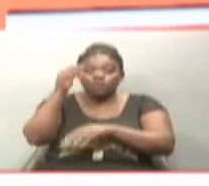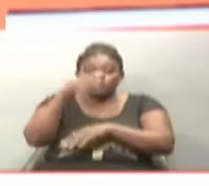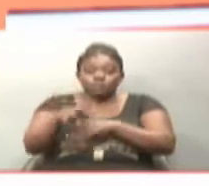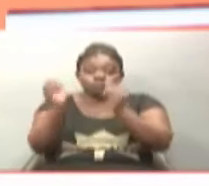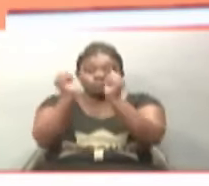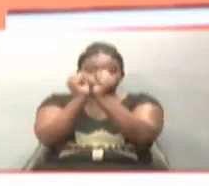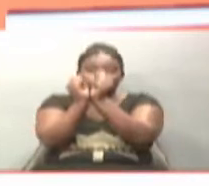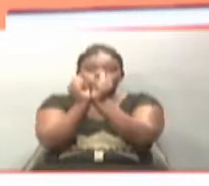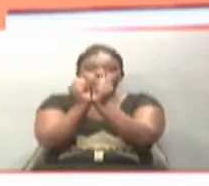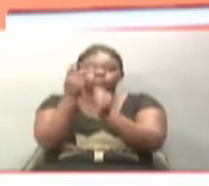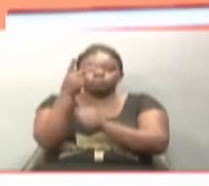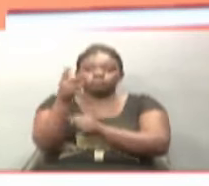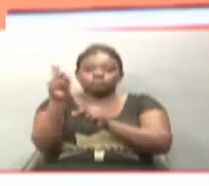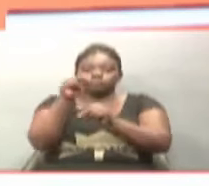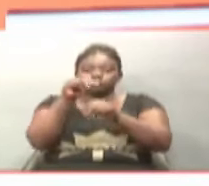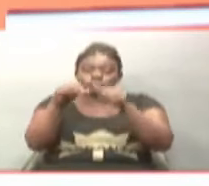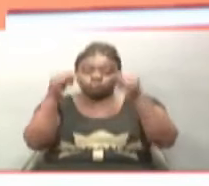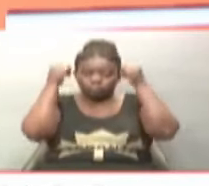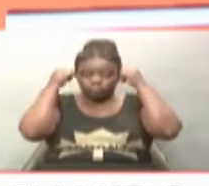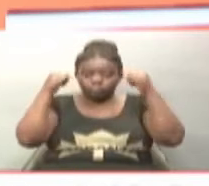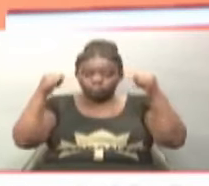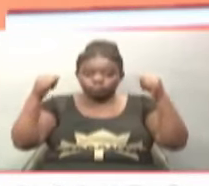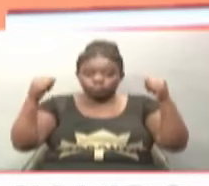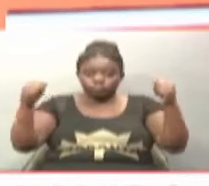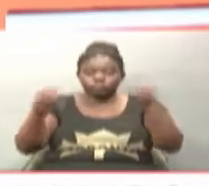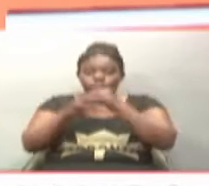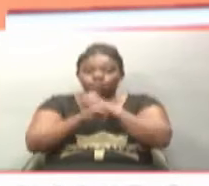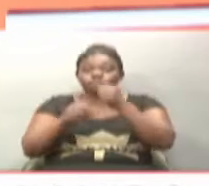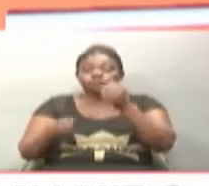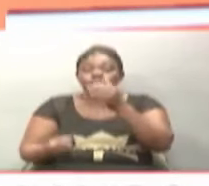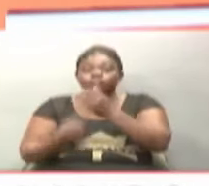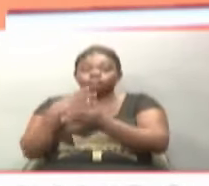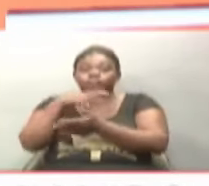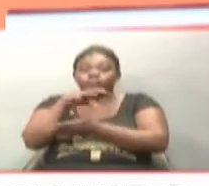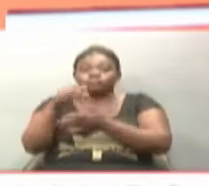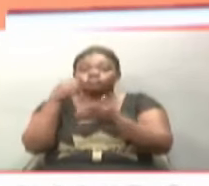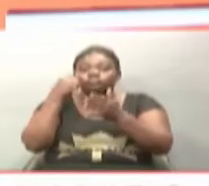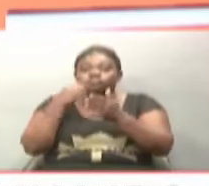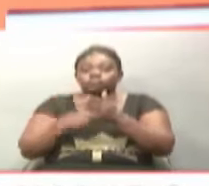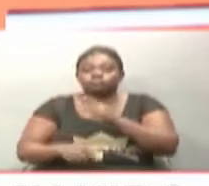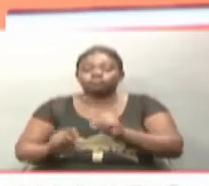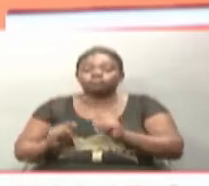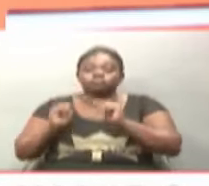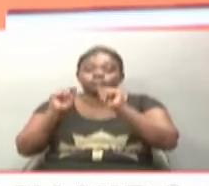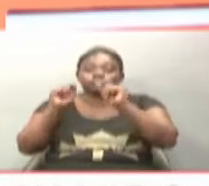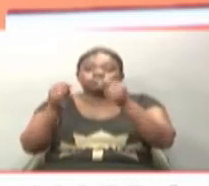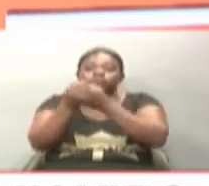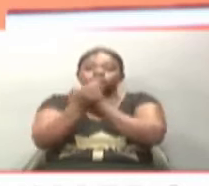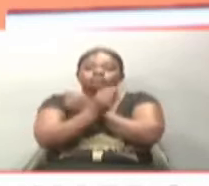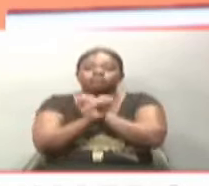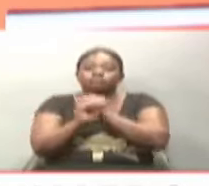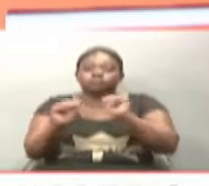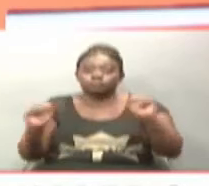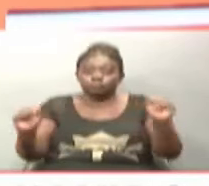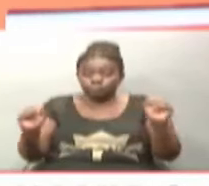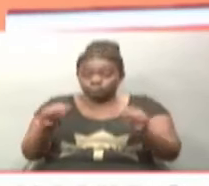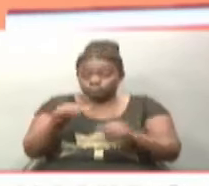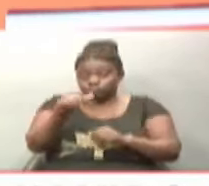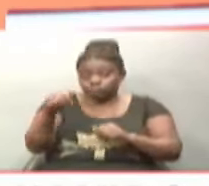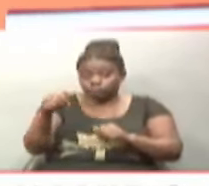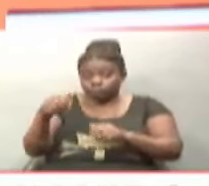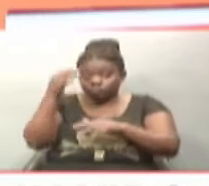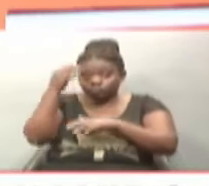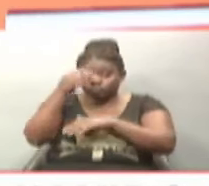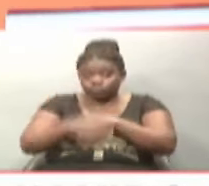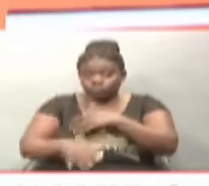bannaabwe babiri mu bubbi bw'ente nga bakira abakola efujjo lino nga bategeeza nti bazze okubeera ng'abanunula bannaabwe.